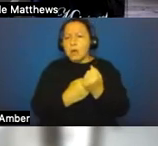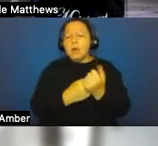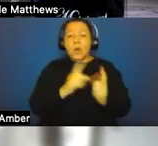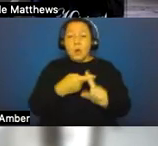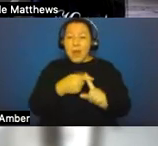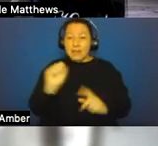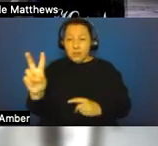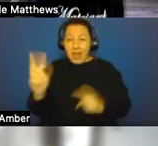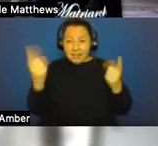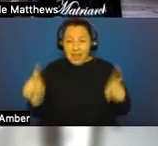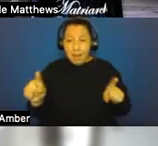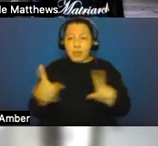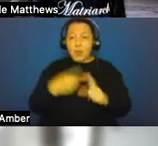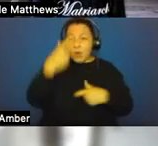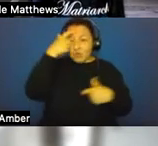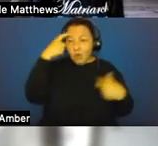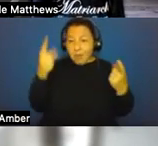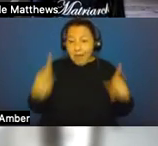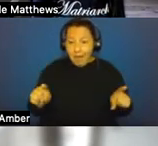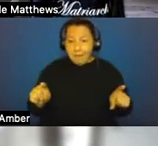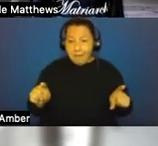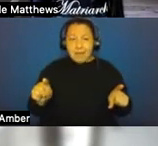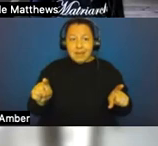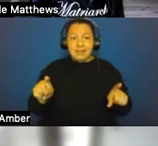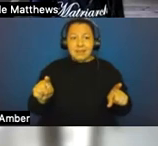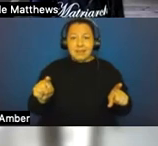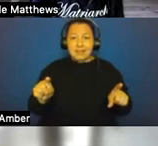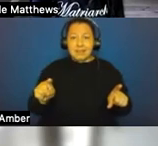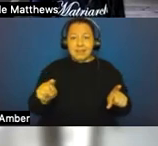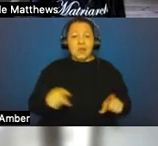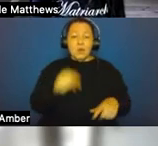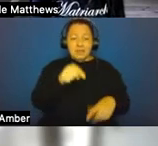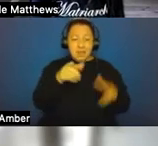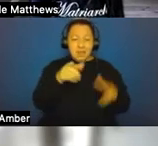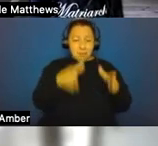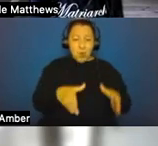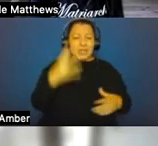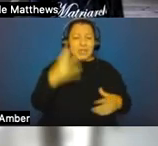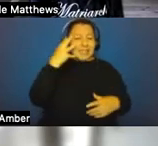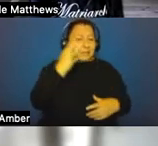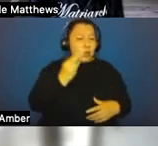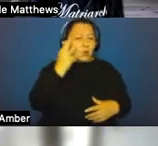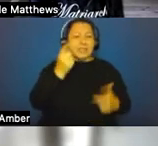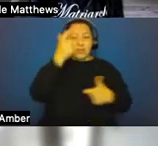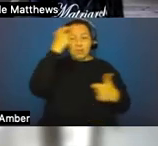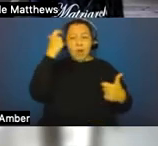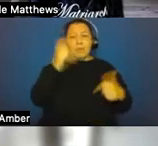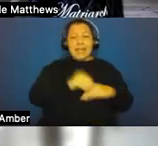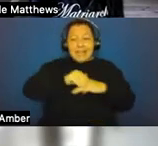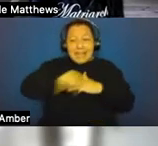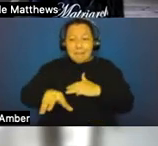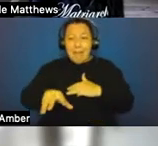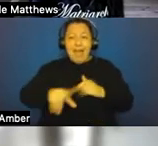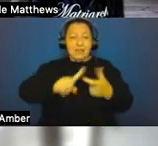trauma happens to a person, when there's experienced trauma by a person, it also impacts their friends, their family, their